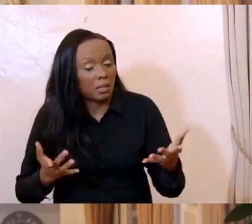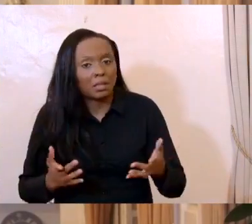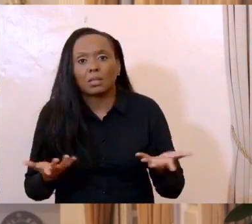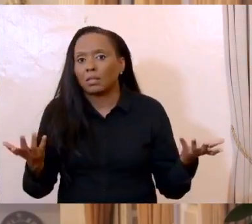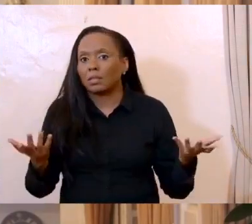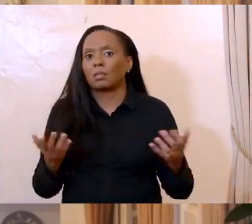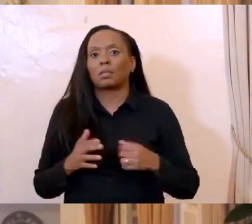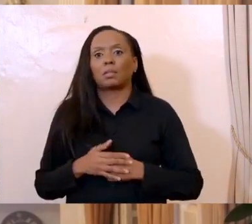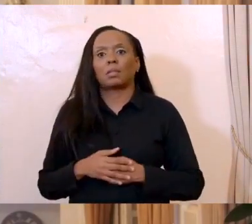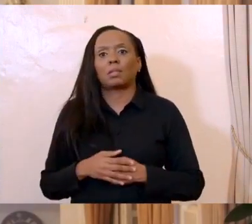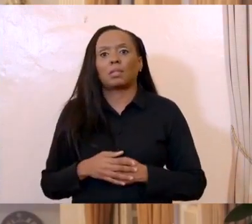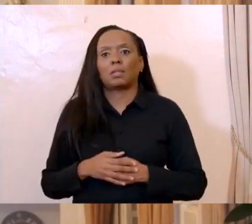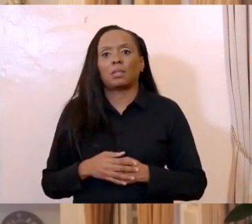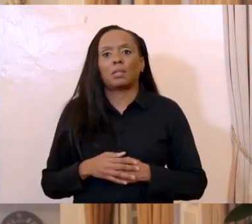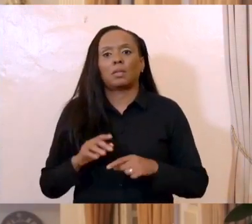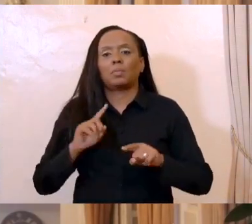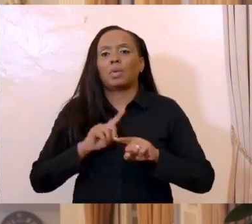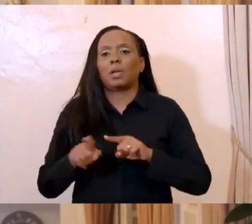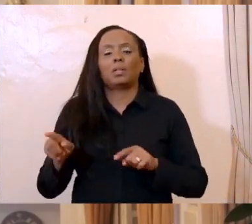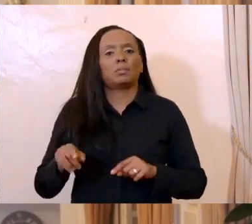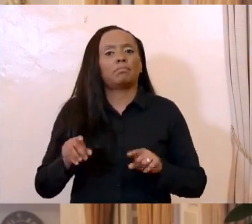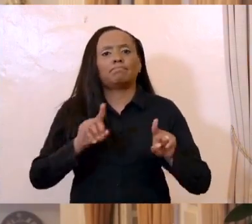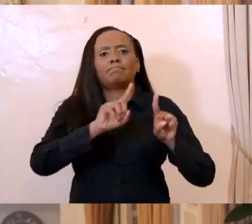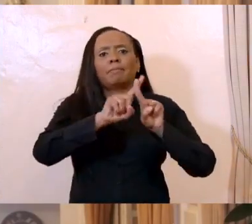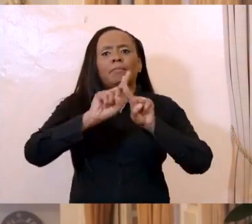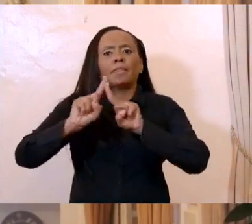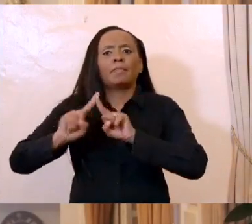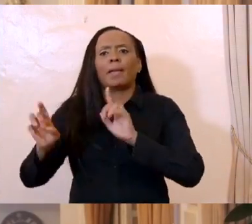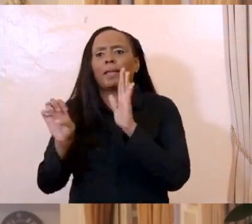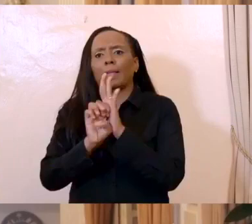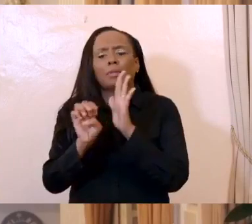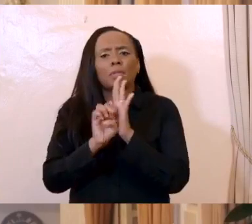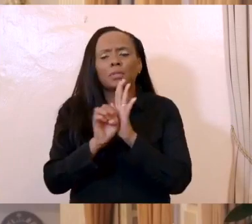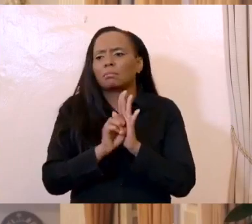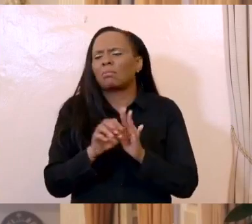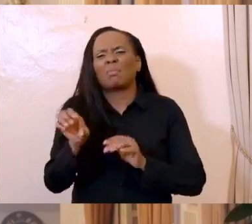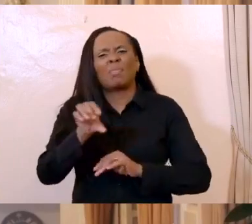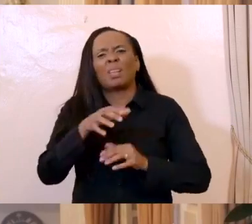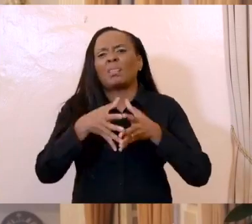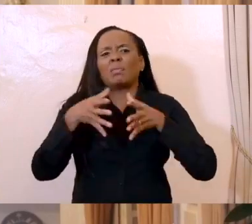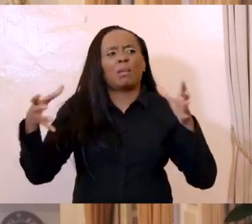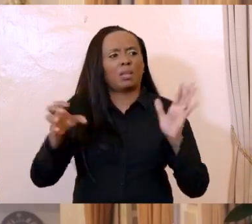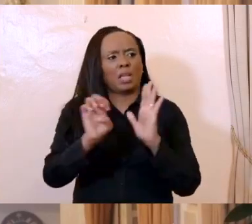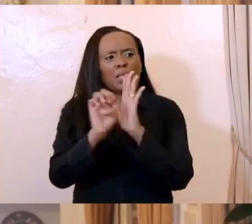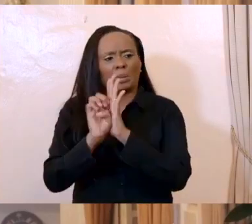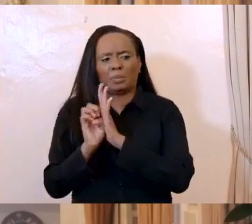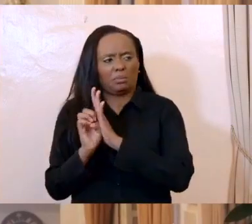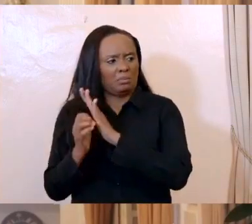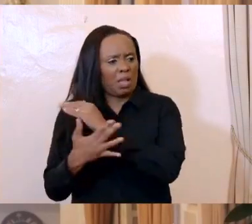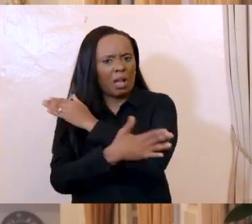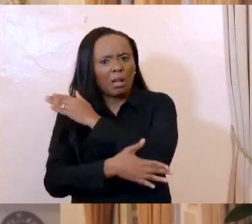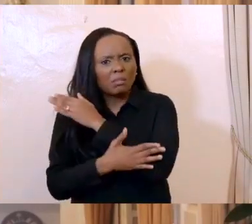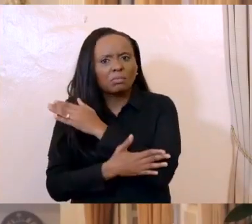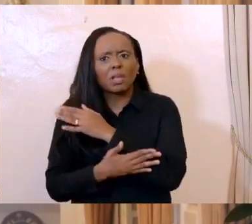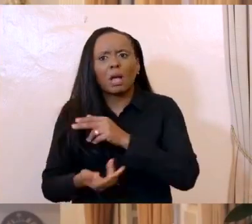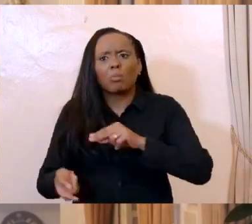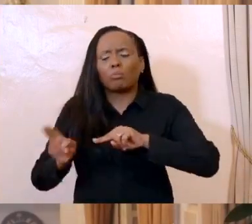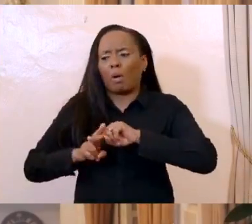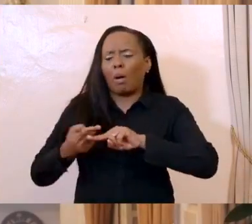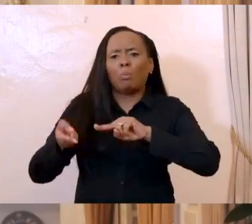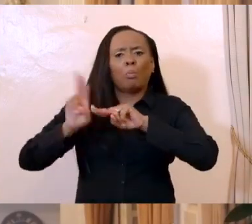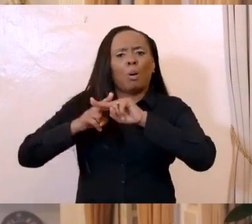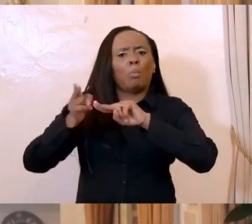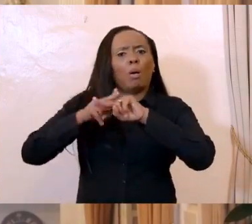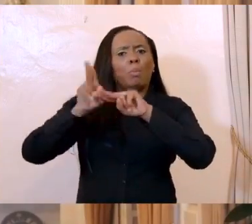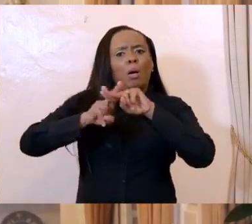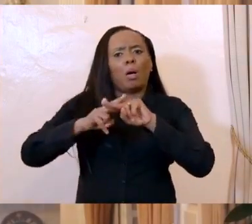out that there are several examples. We all watch the news. There are several examples where countries have had surges, community